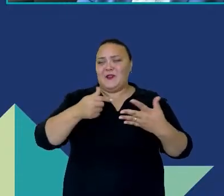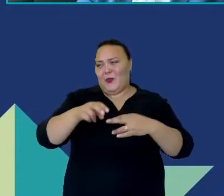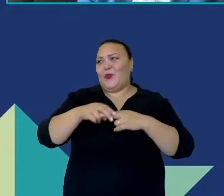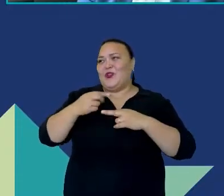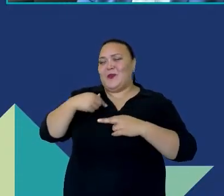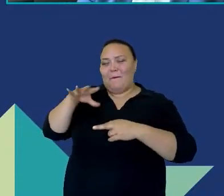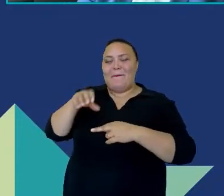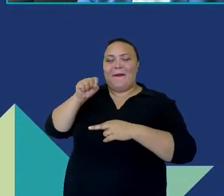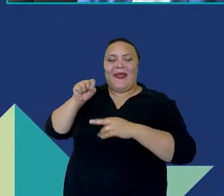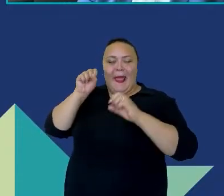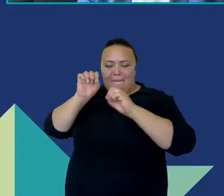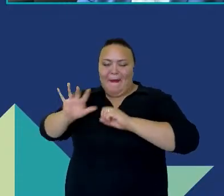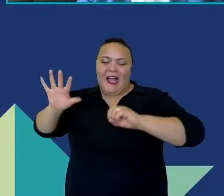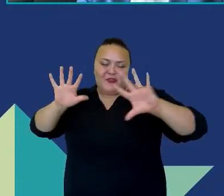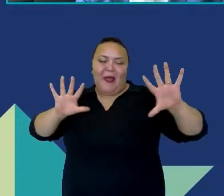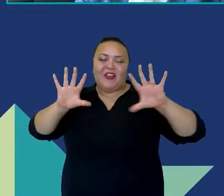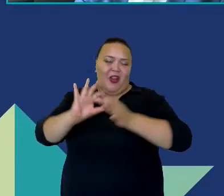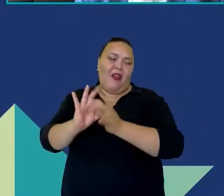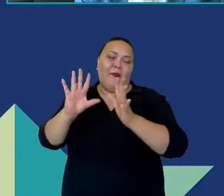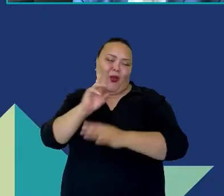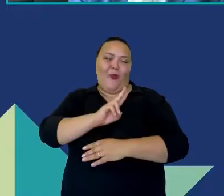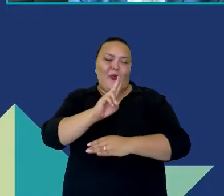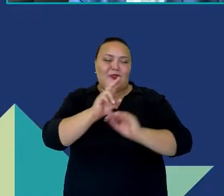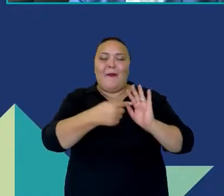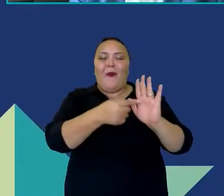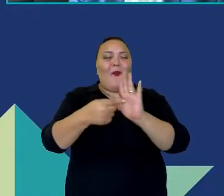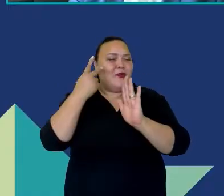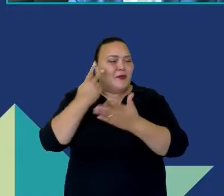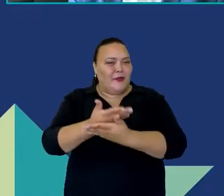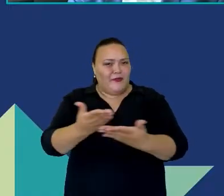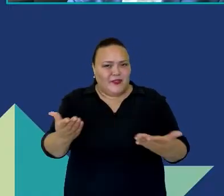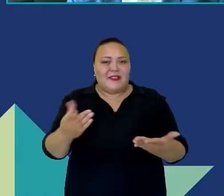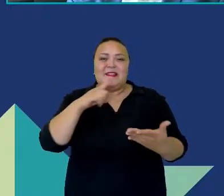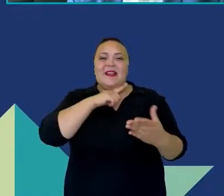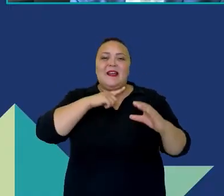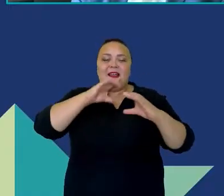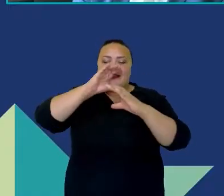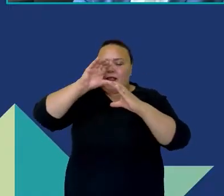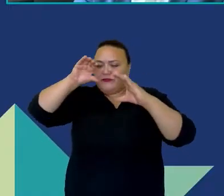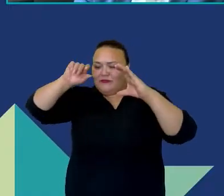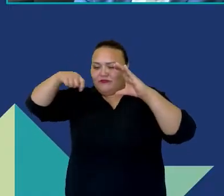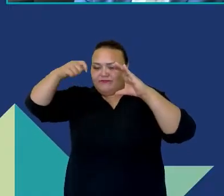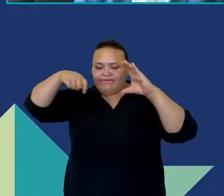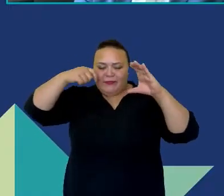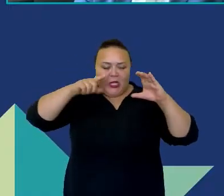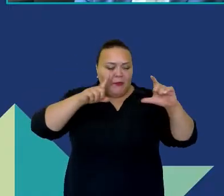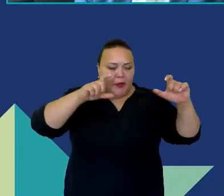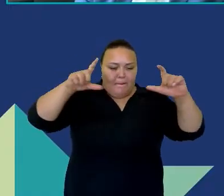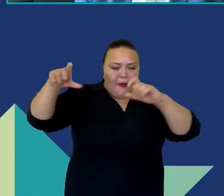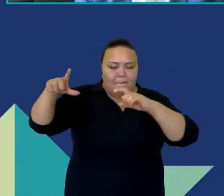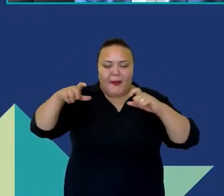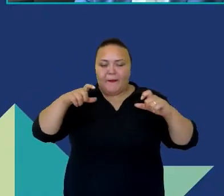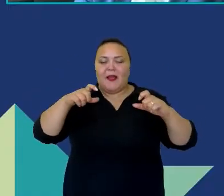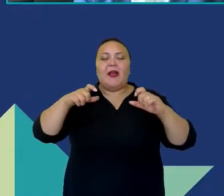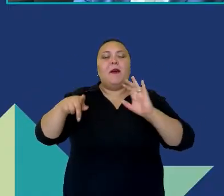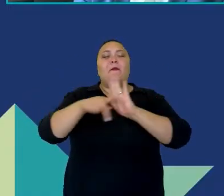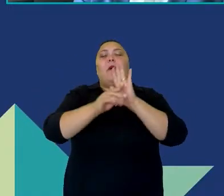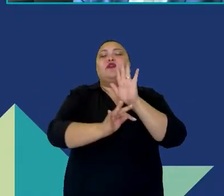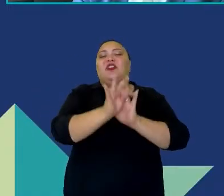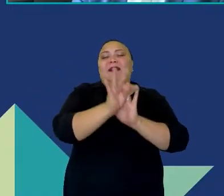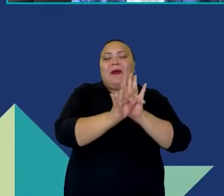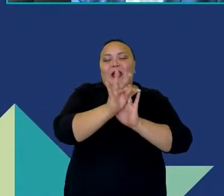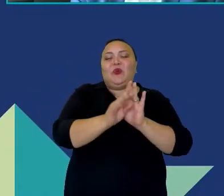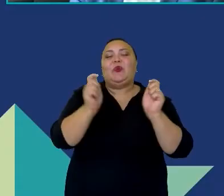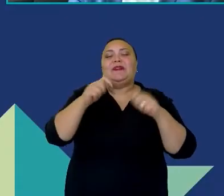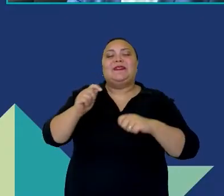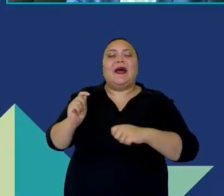these thermal cameras can be mounted on drones, and you can actually spot here, for example, the bottom photo is